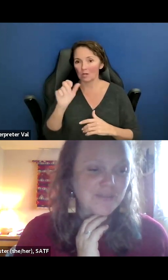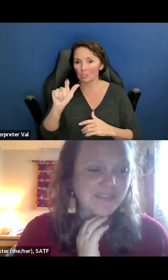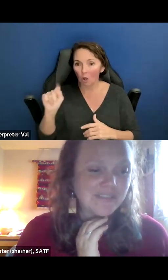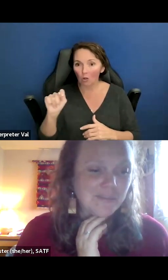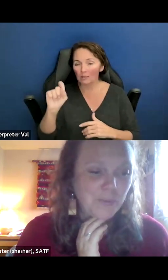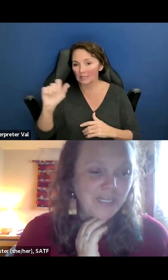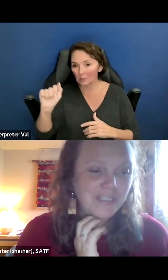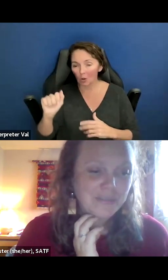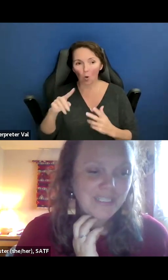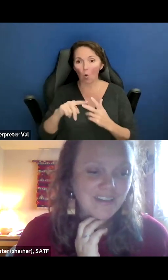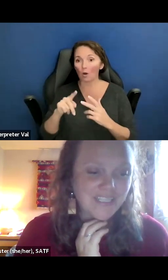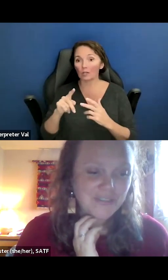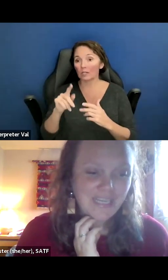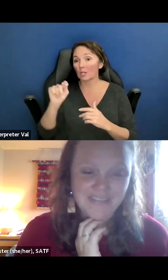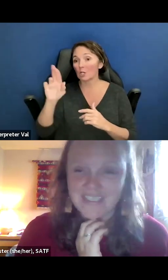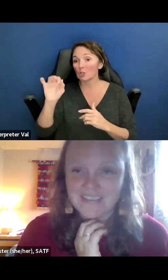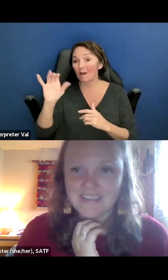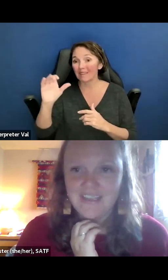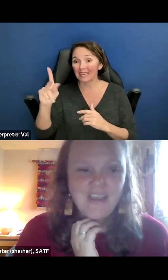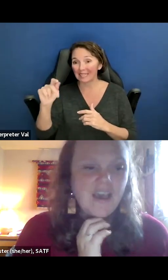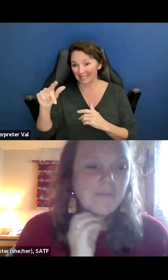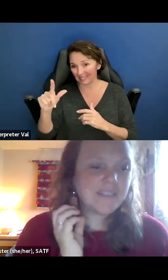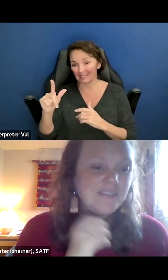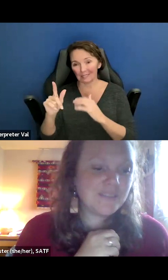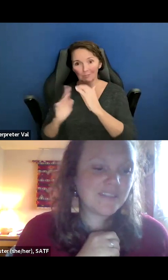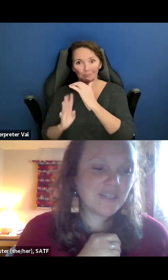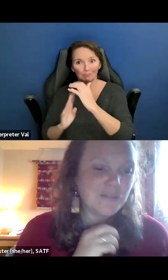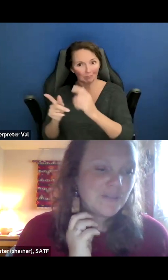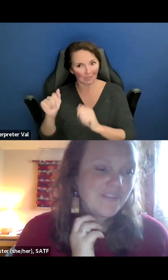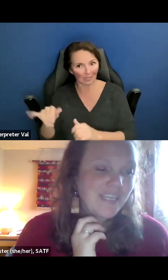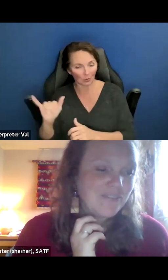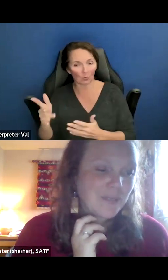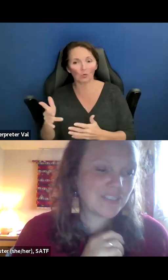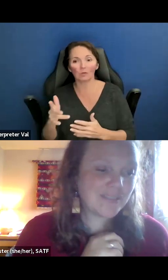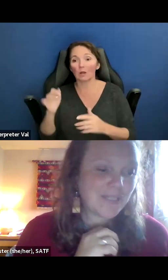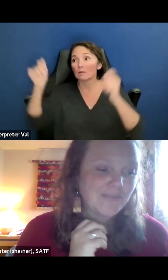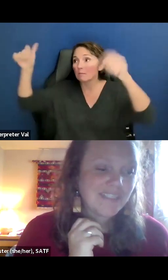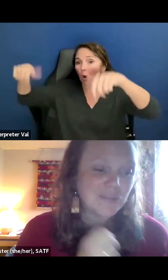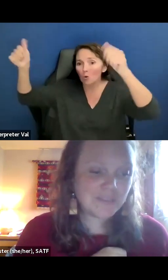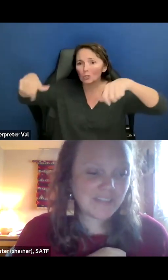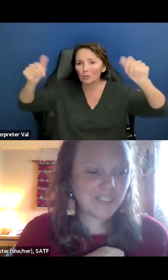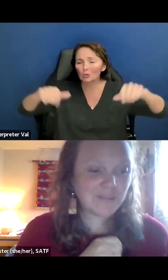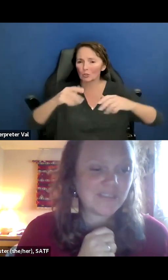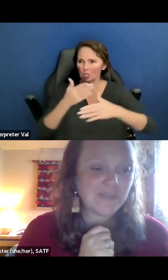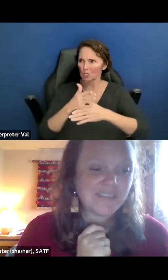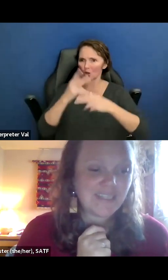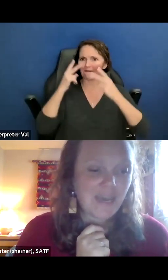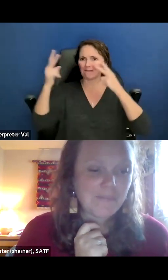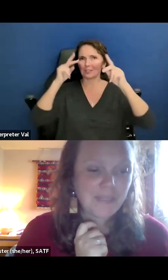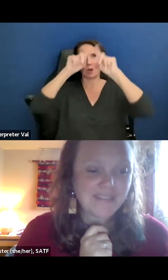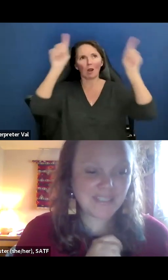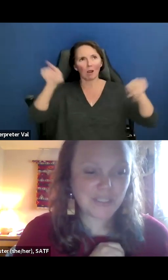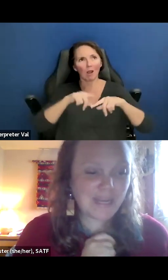and other sources of support, including confidential advocates. That students can go to if they have questions about sexual safety or someone